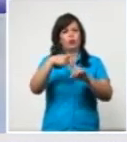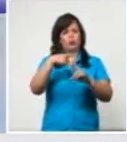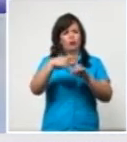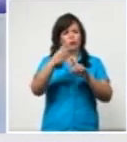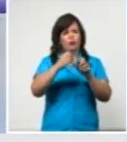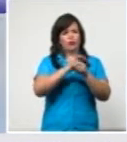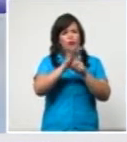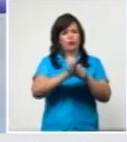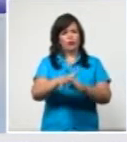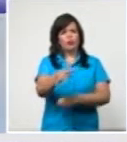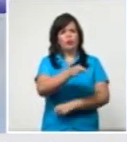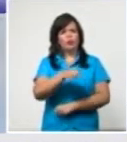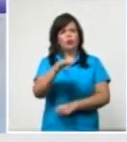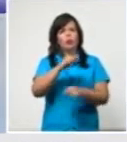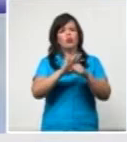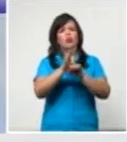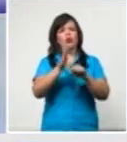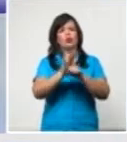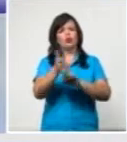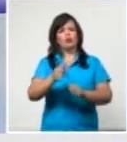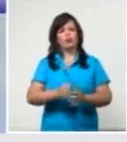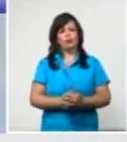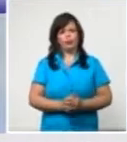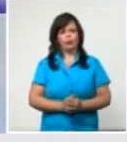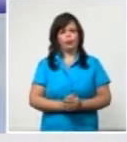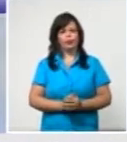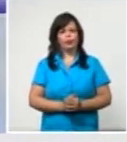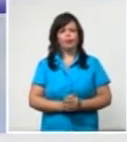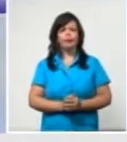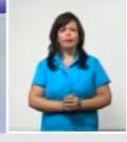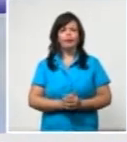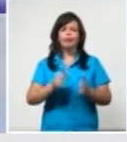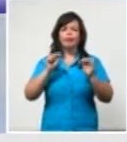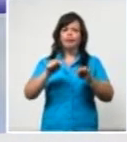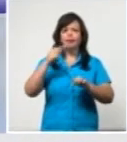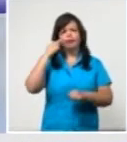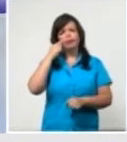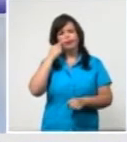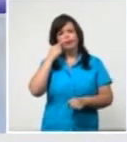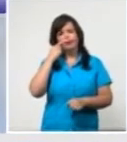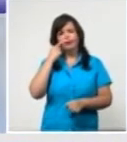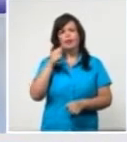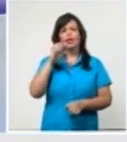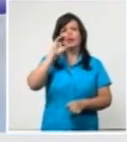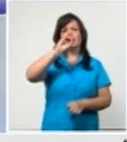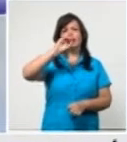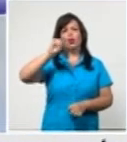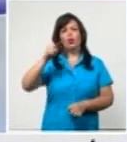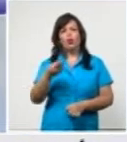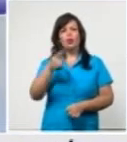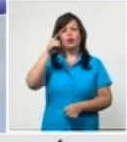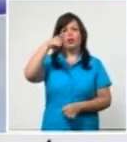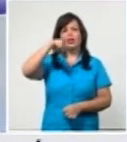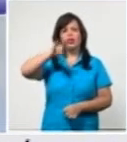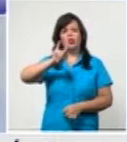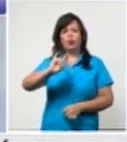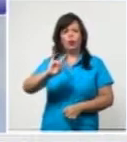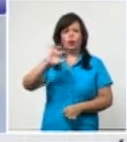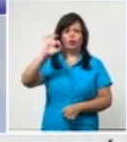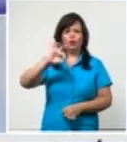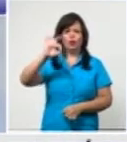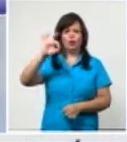case confirmed yesterday. That gives it a rate of 0.19. And the remaining